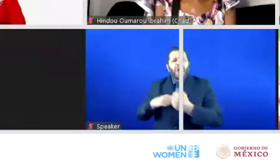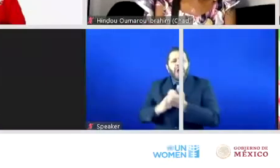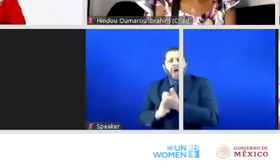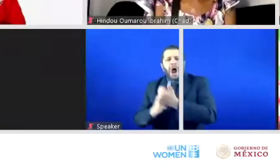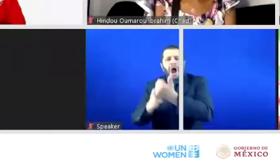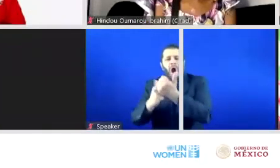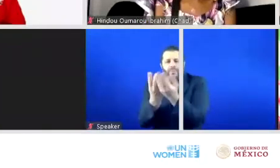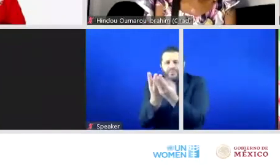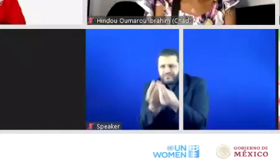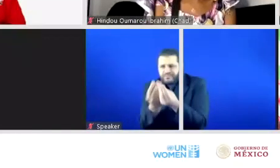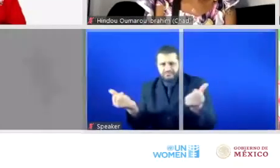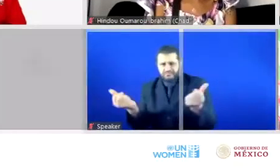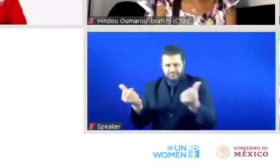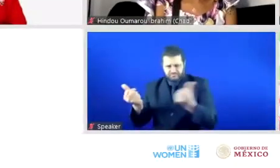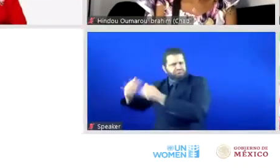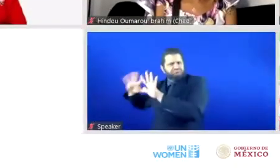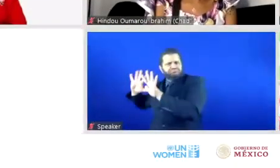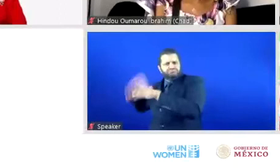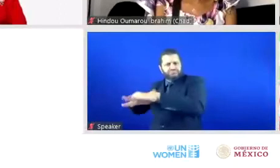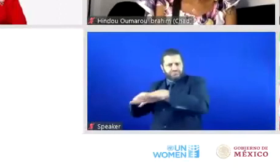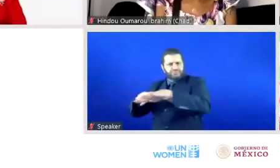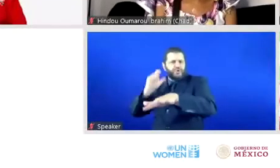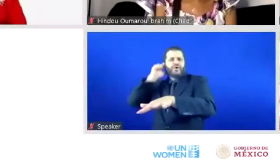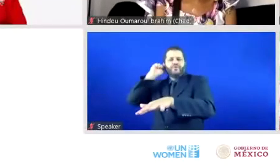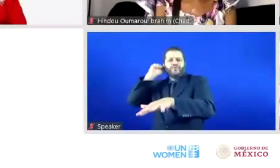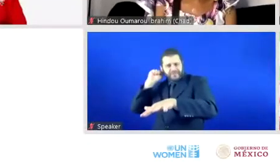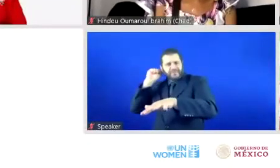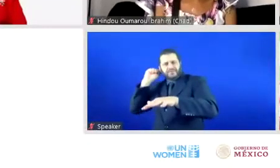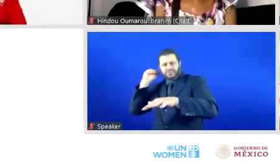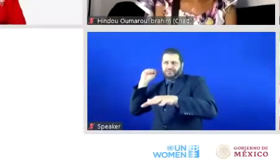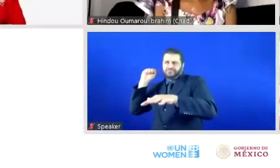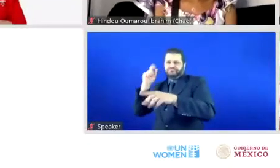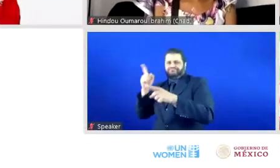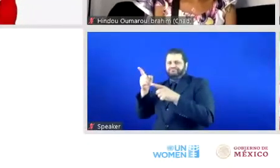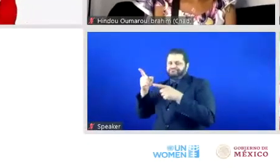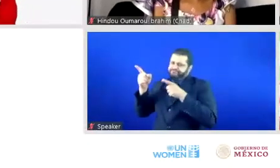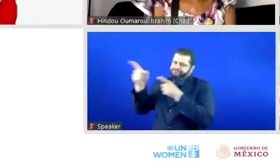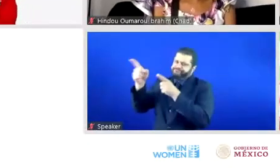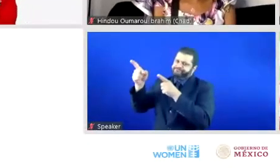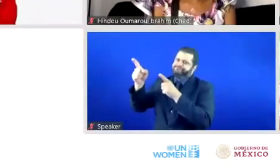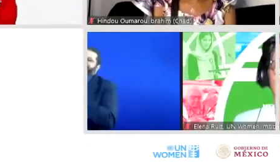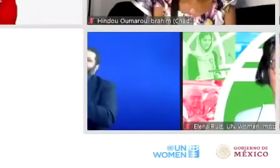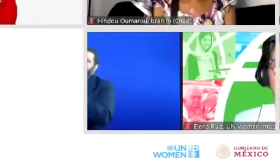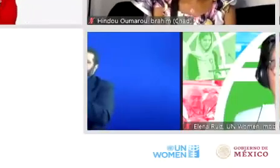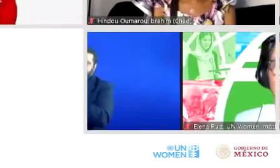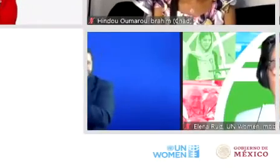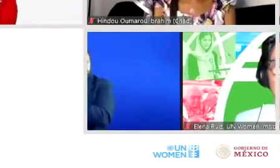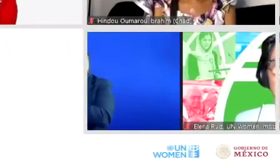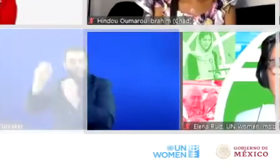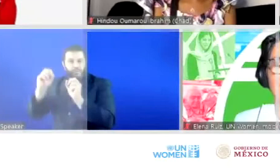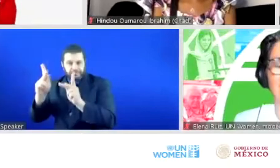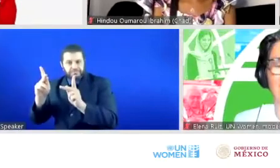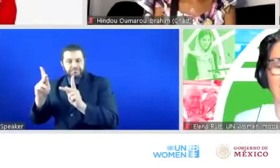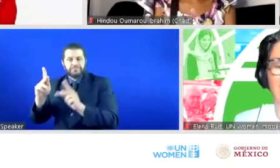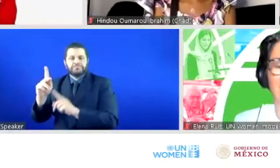Thank you, Elena. It's such an important question. I think about it a lot, and I'm glad that it's part of our discussion.